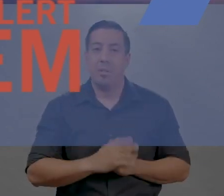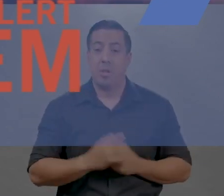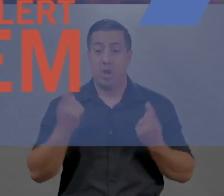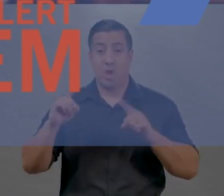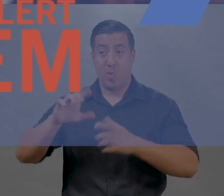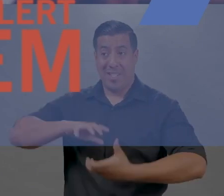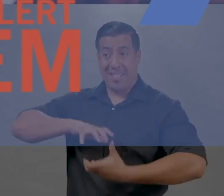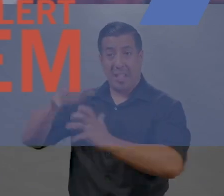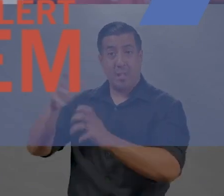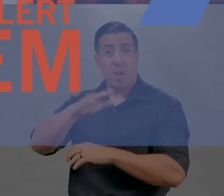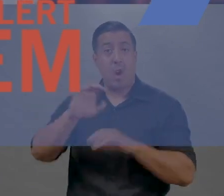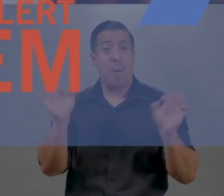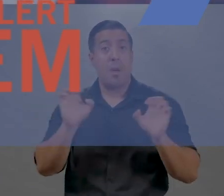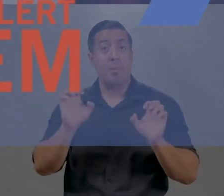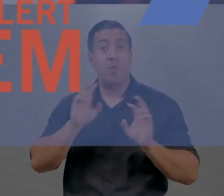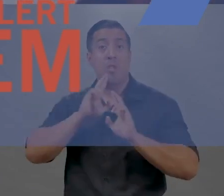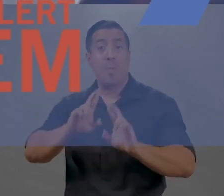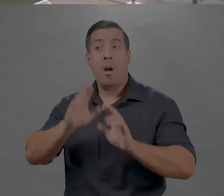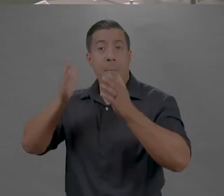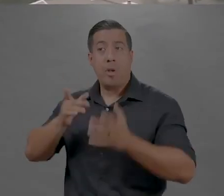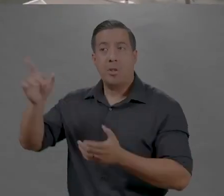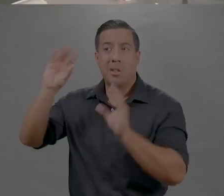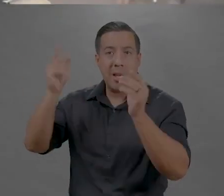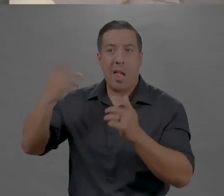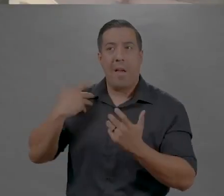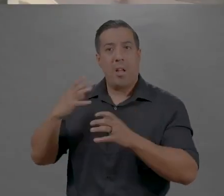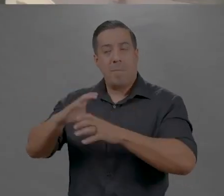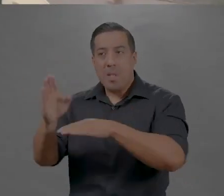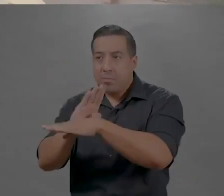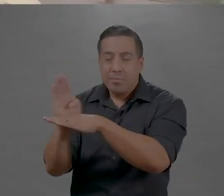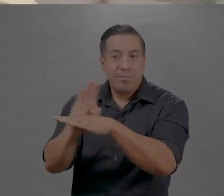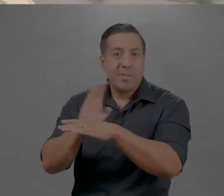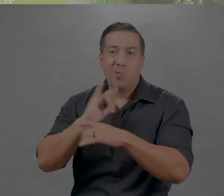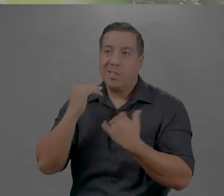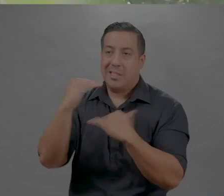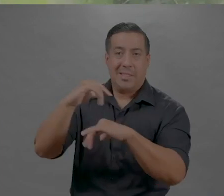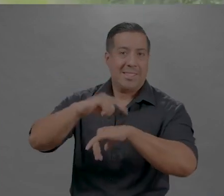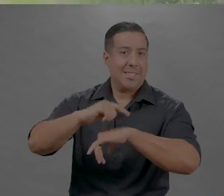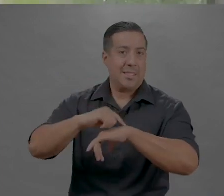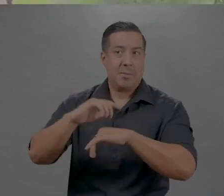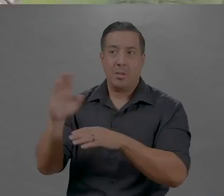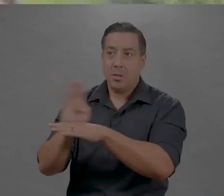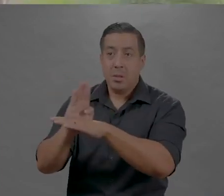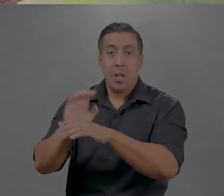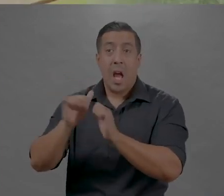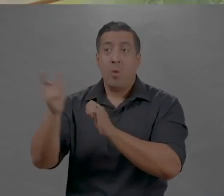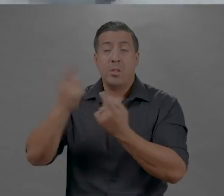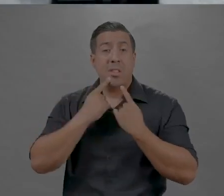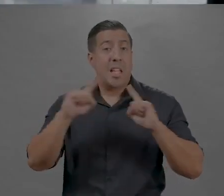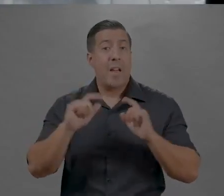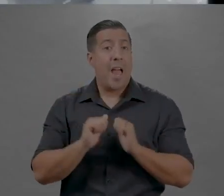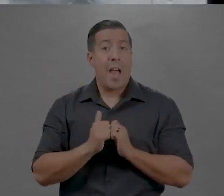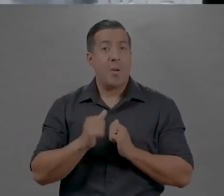best way to keep your family safe. During a disaster, emergency response personnel have a lot to deal with and